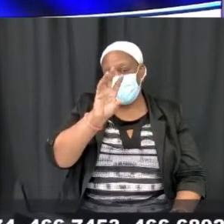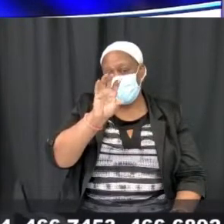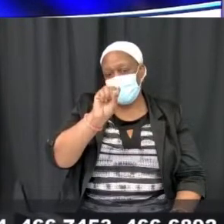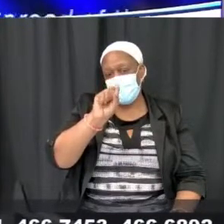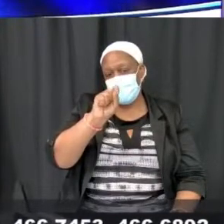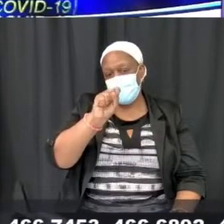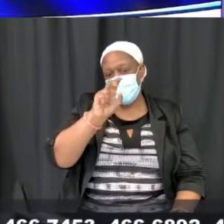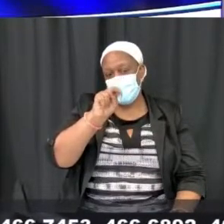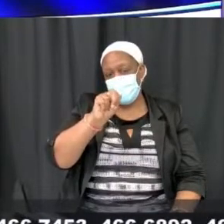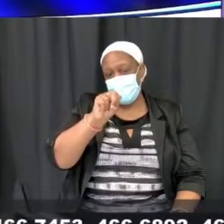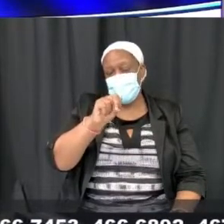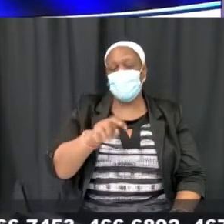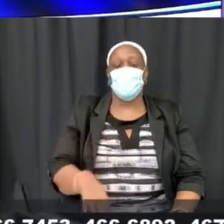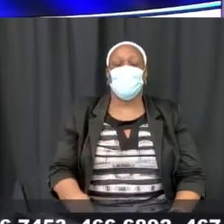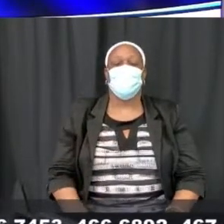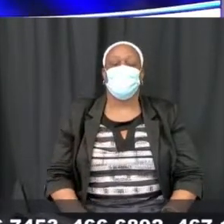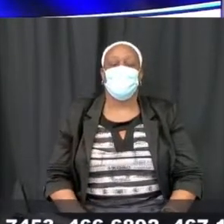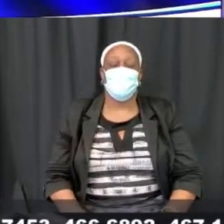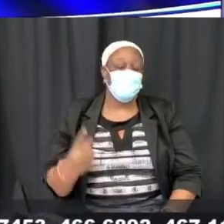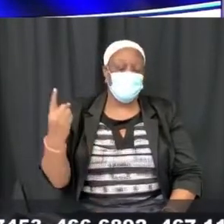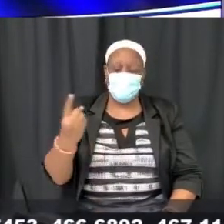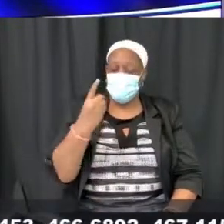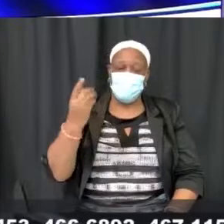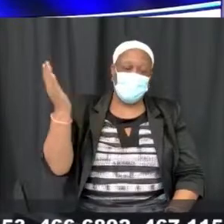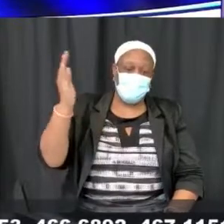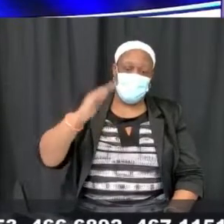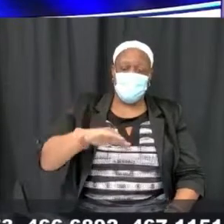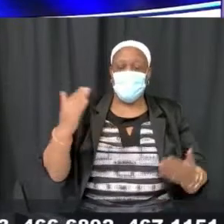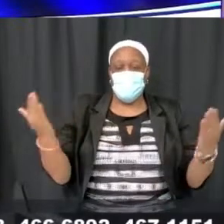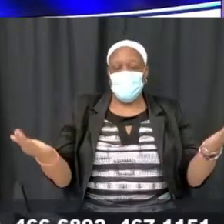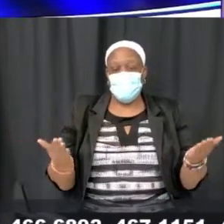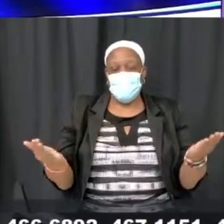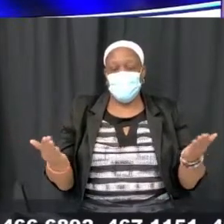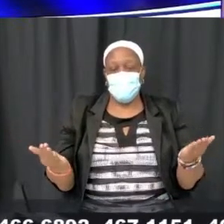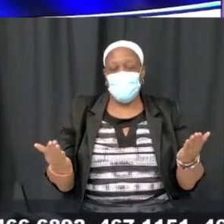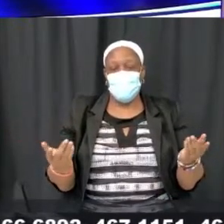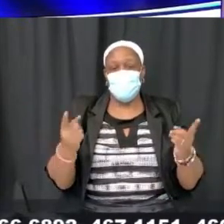Hospital, for always being here and availing himself